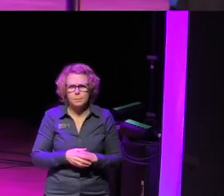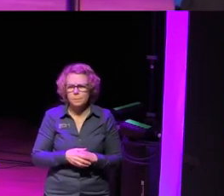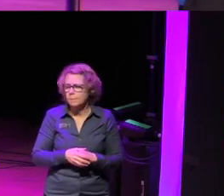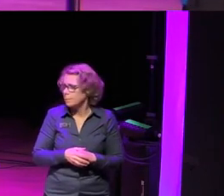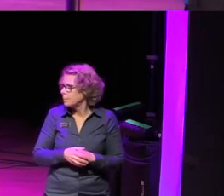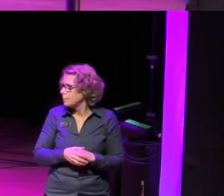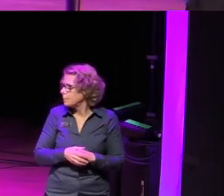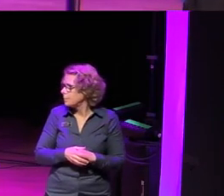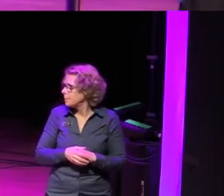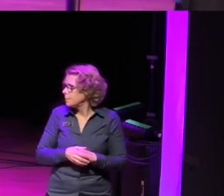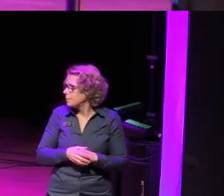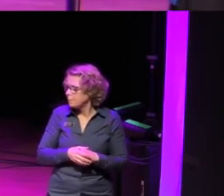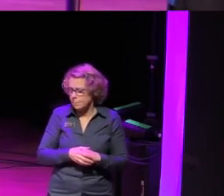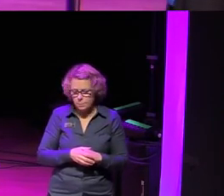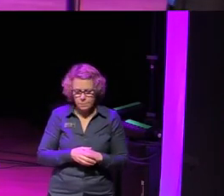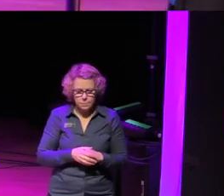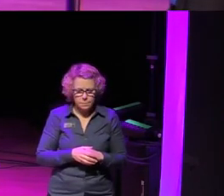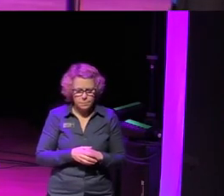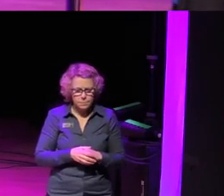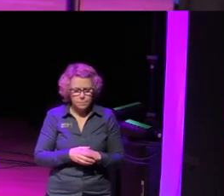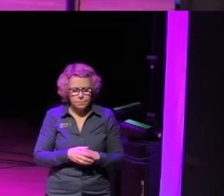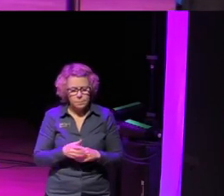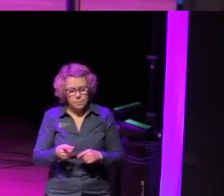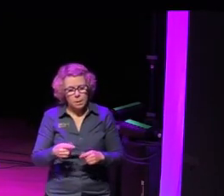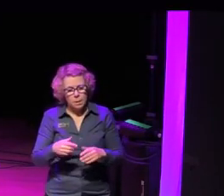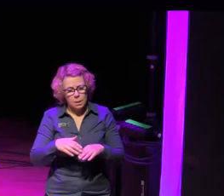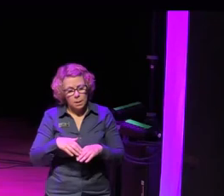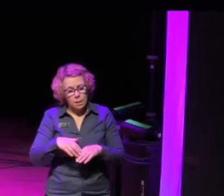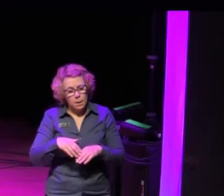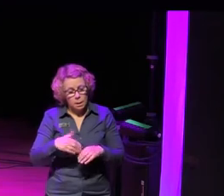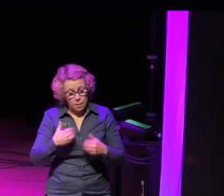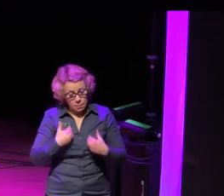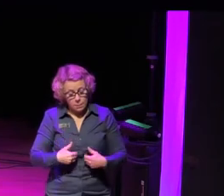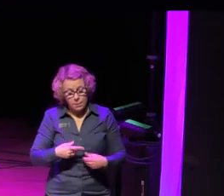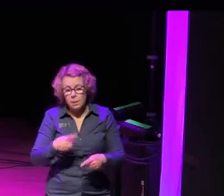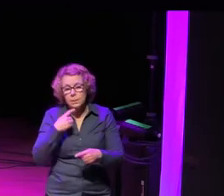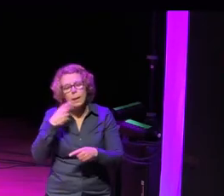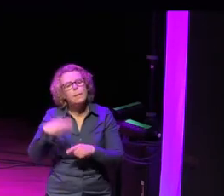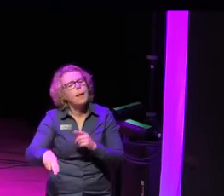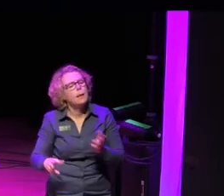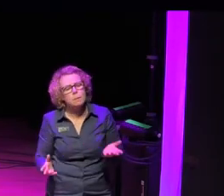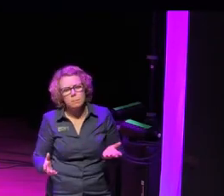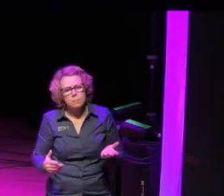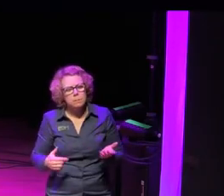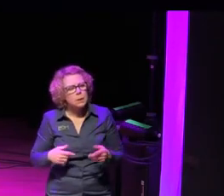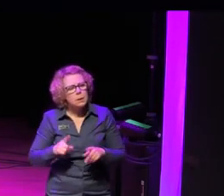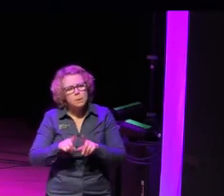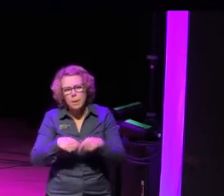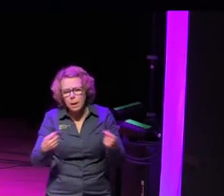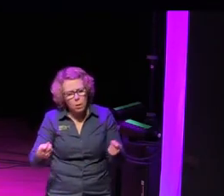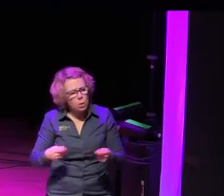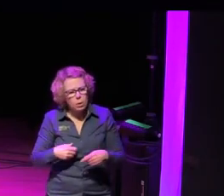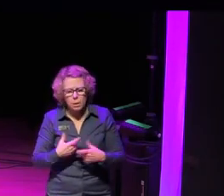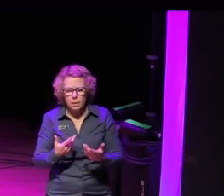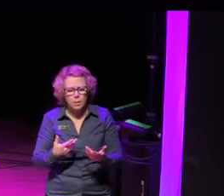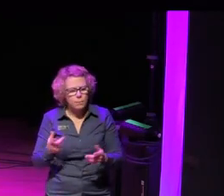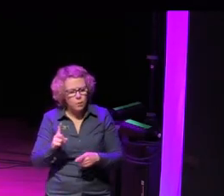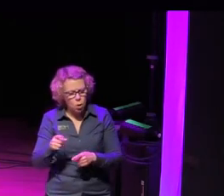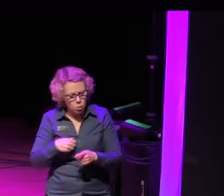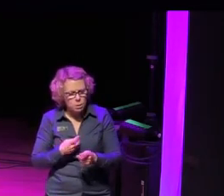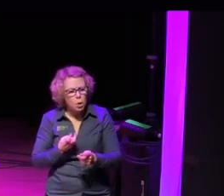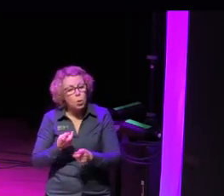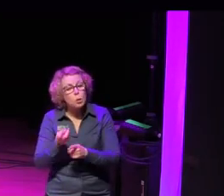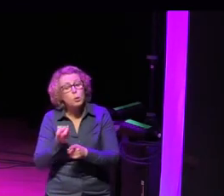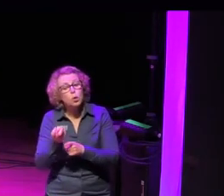The first one is, on a very personal level, say no, wherever you are, also in the train in Poland. Yes, I told my